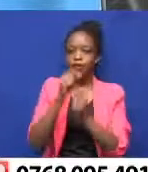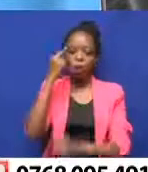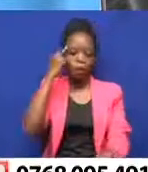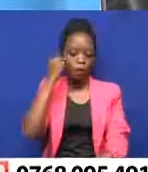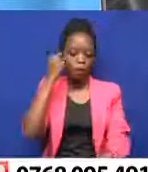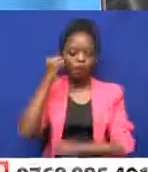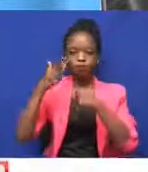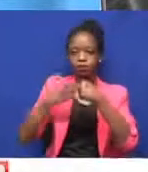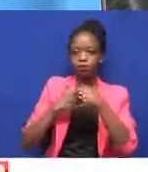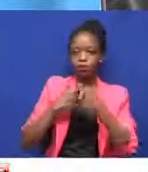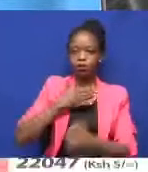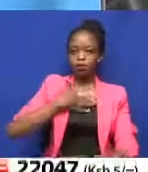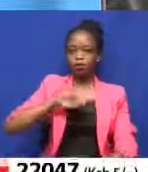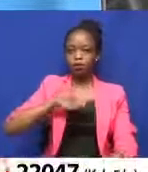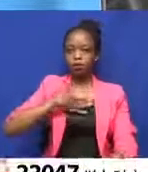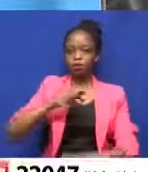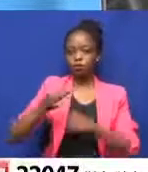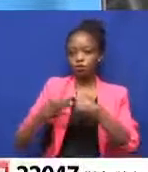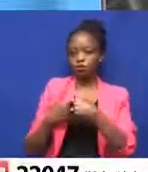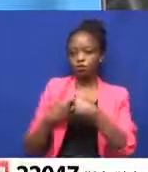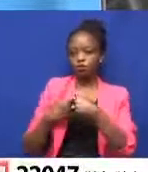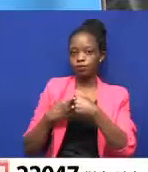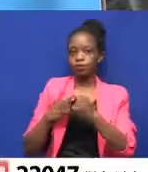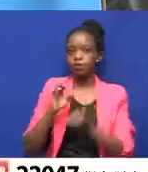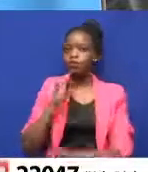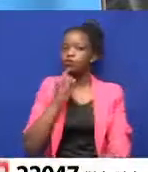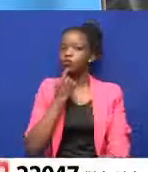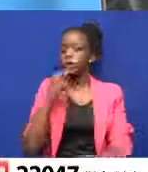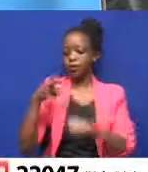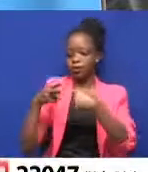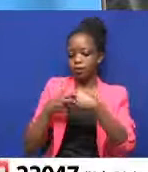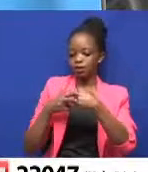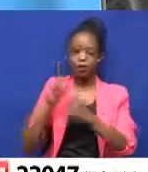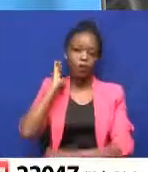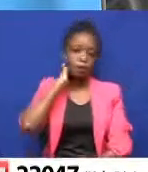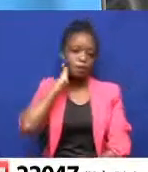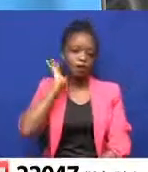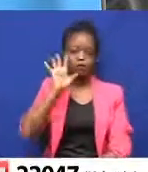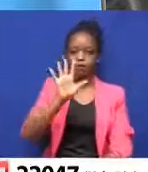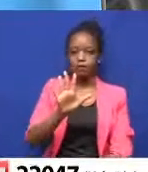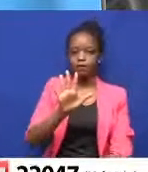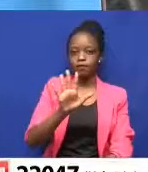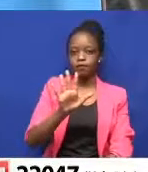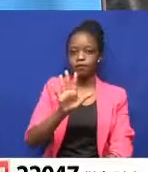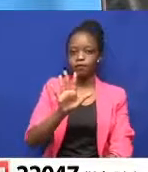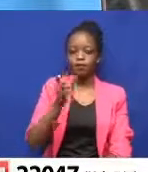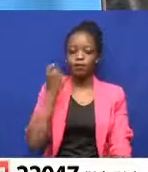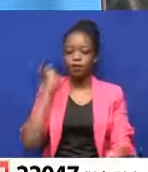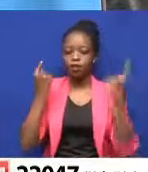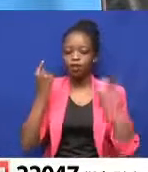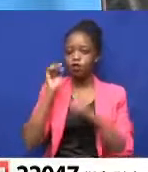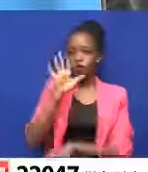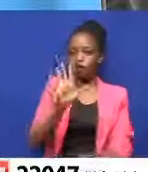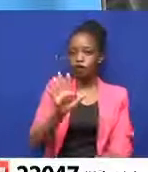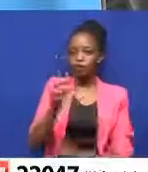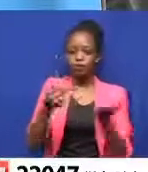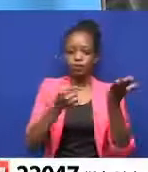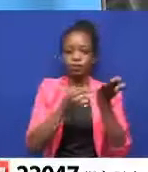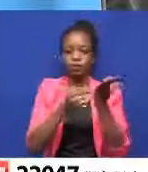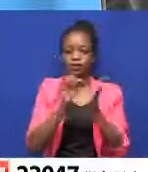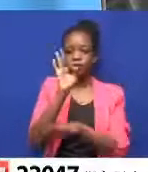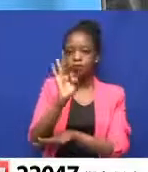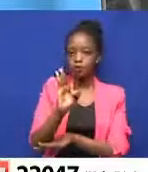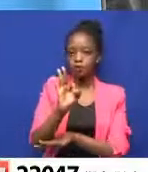Mombasa 9, Samburu 8, Turkana 7, Muranga 5, Kericho 5, Taita Taveta